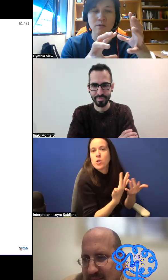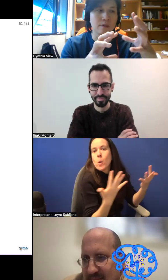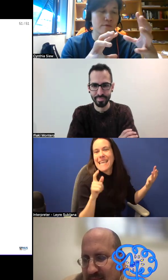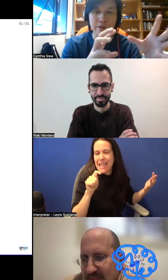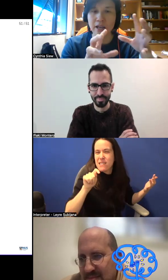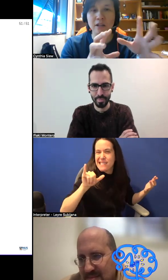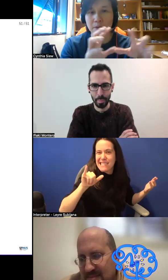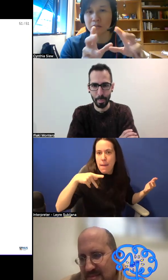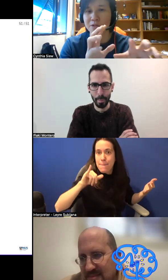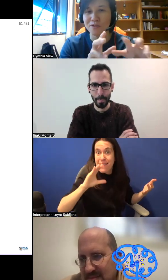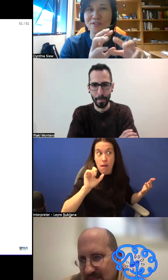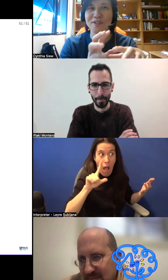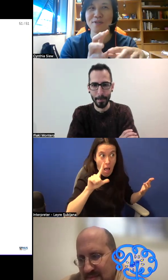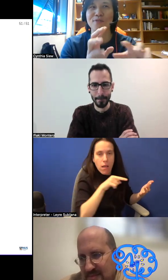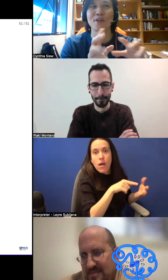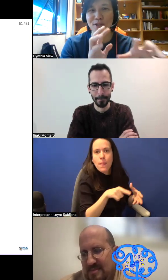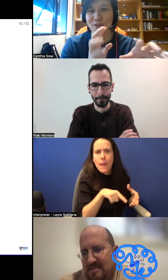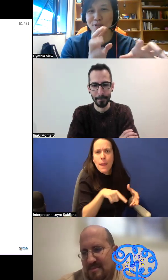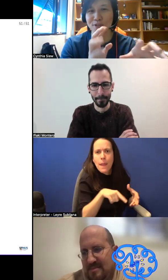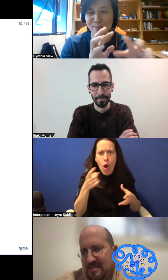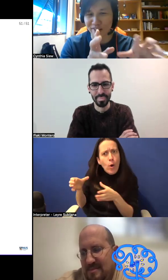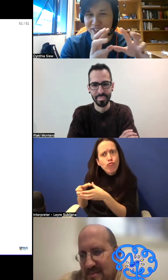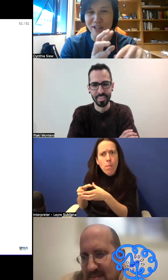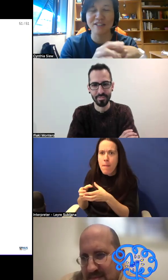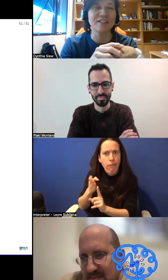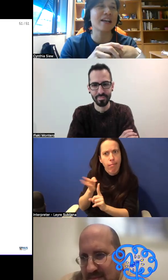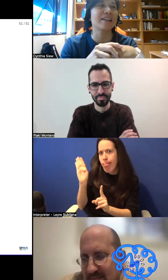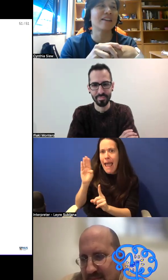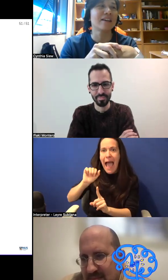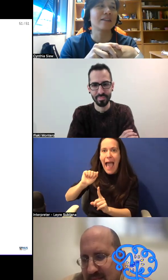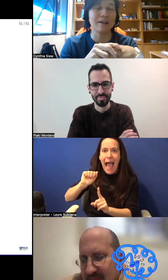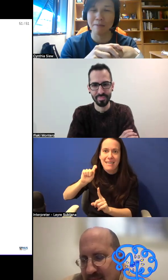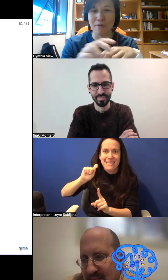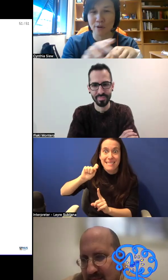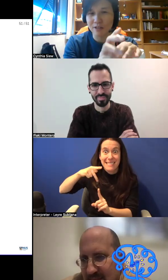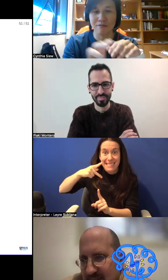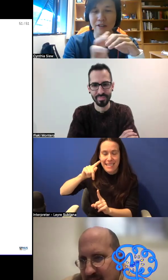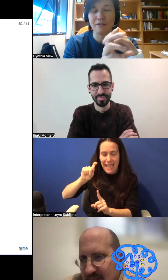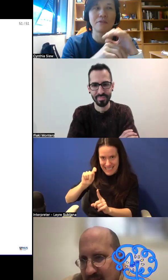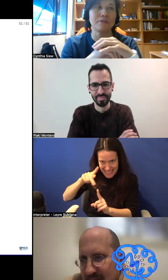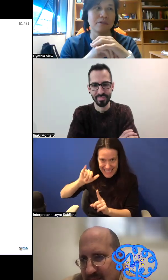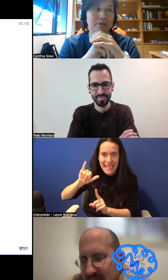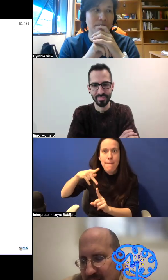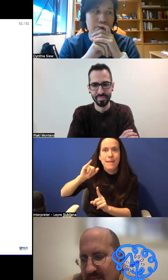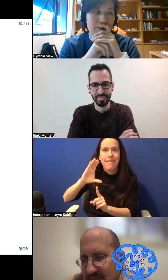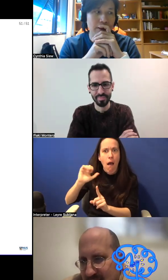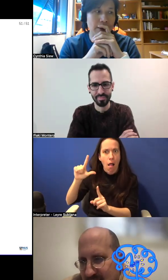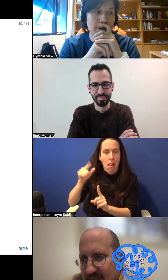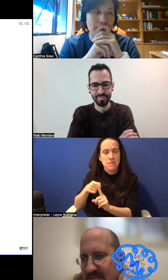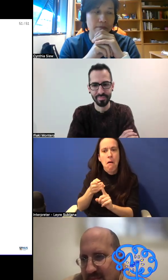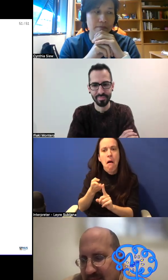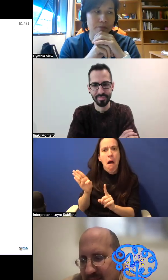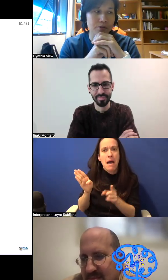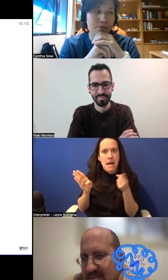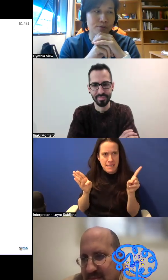another group with very atypical phonological similarity ratings, and that can point right